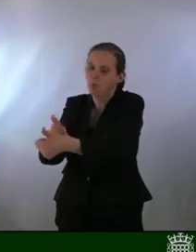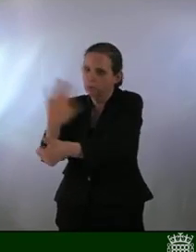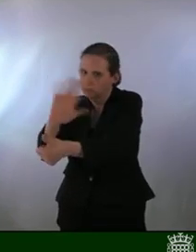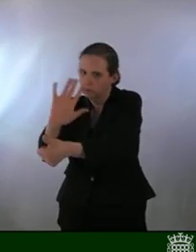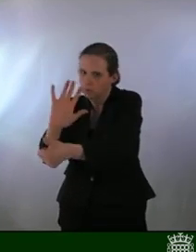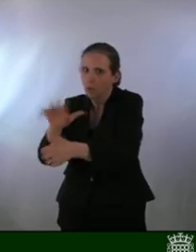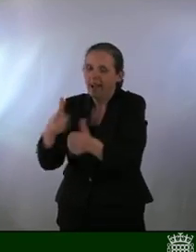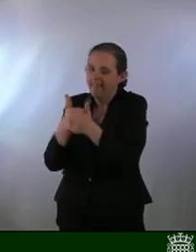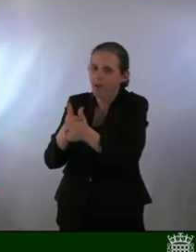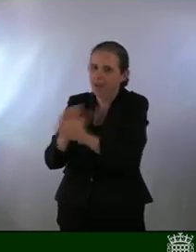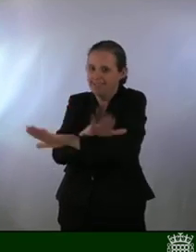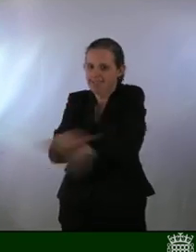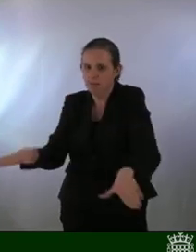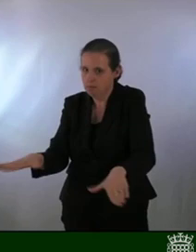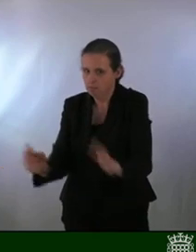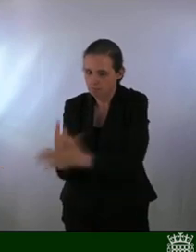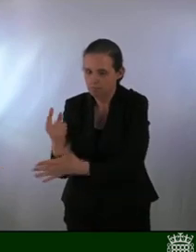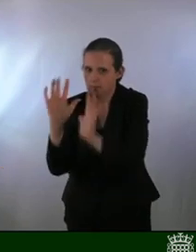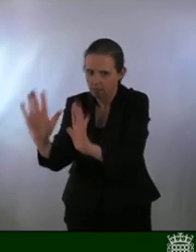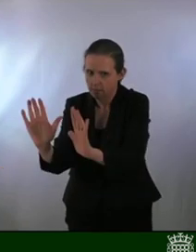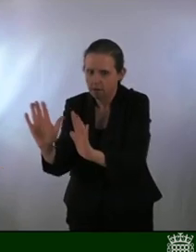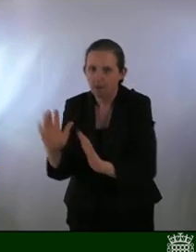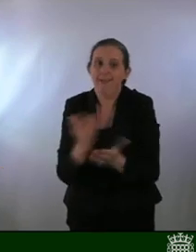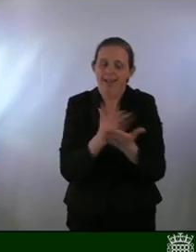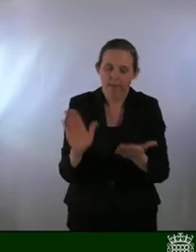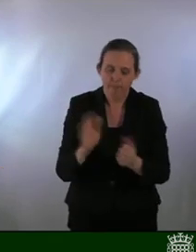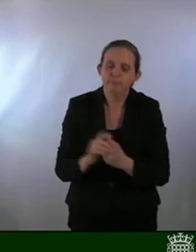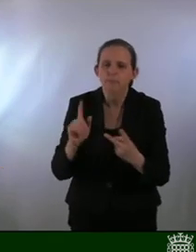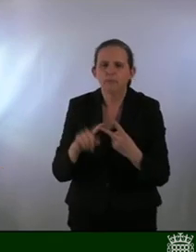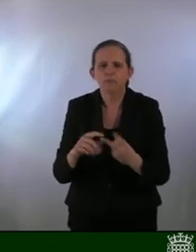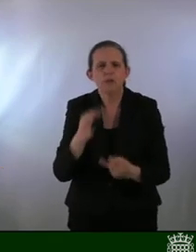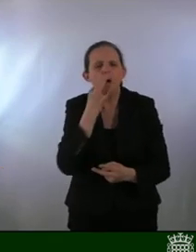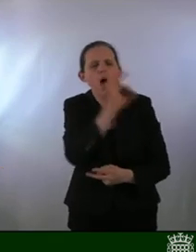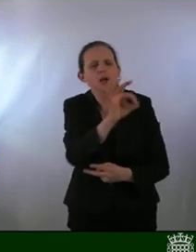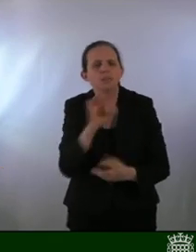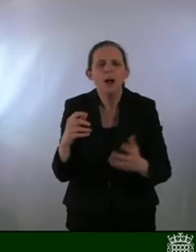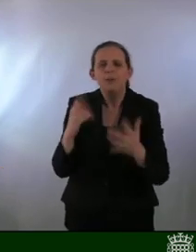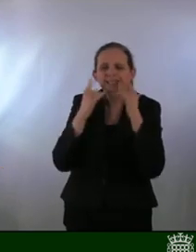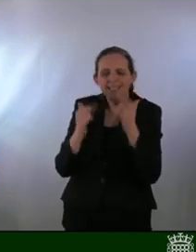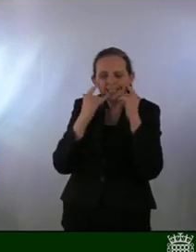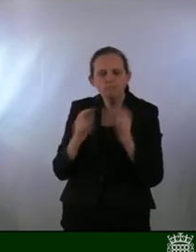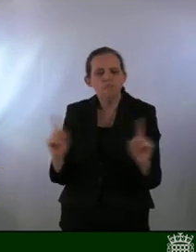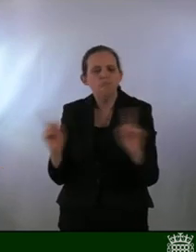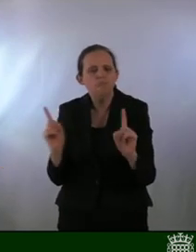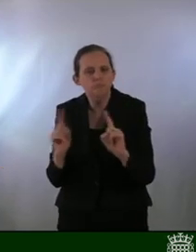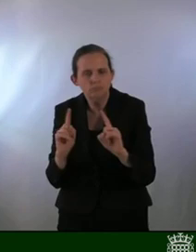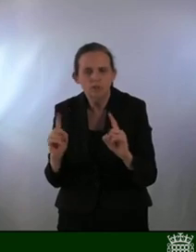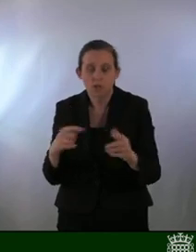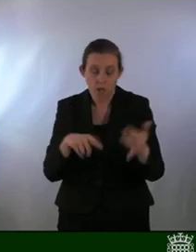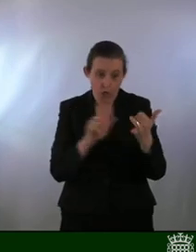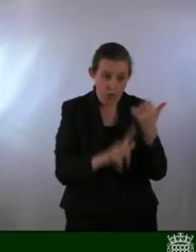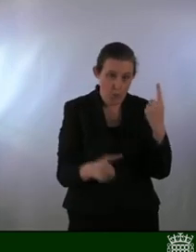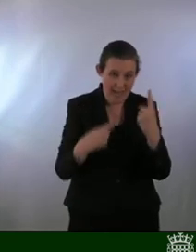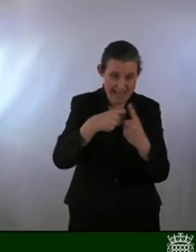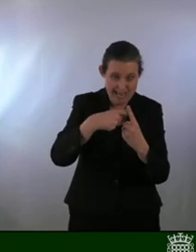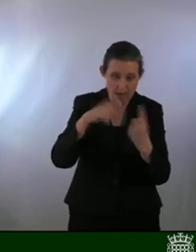saying that we do not support mass gatherings. She asked about surveillance testing. We have in the UK, across the